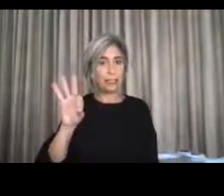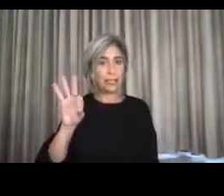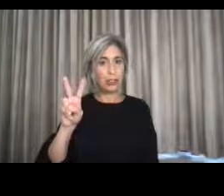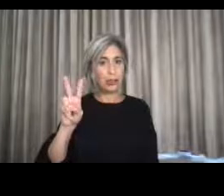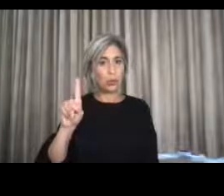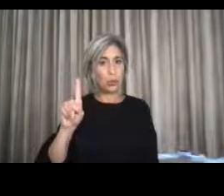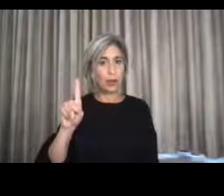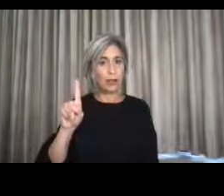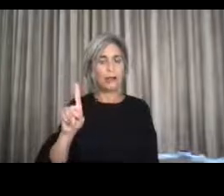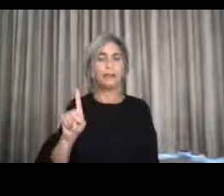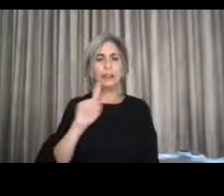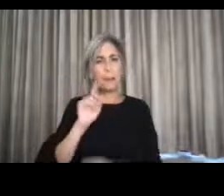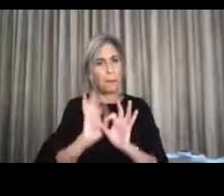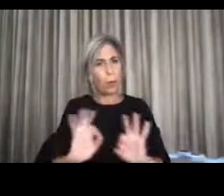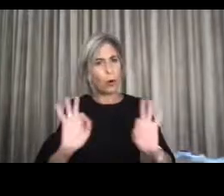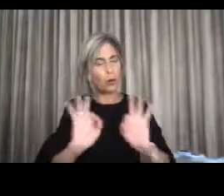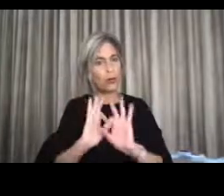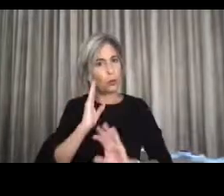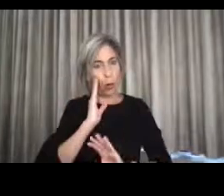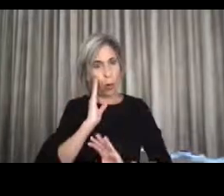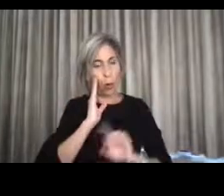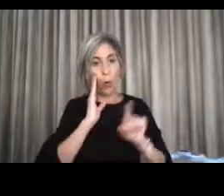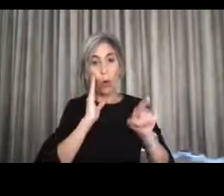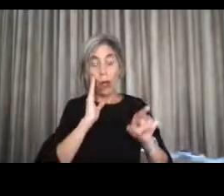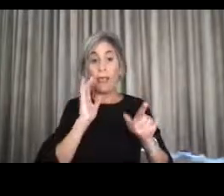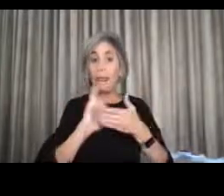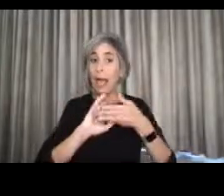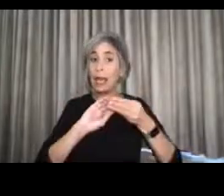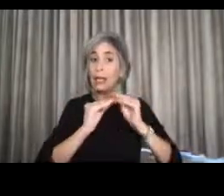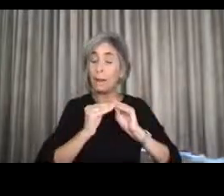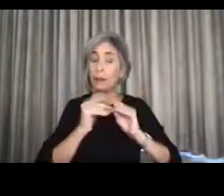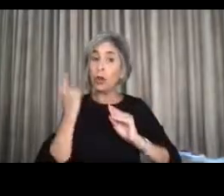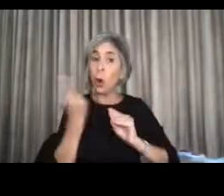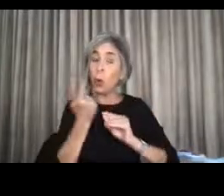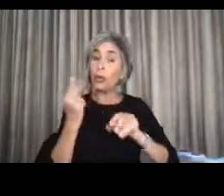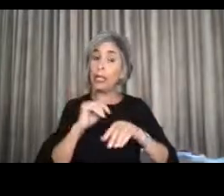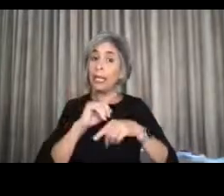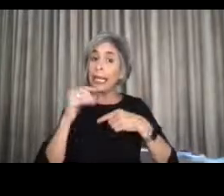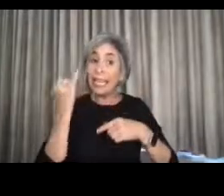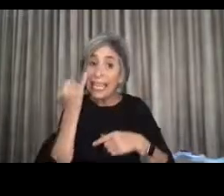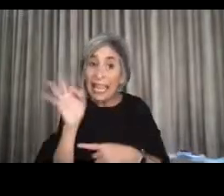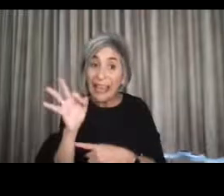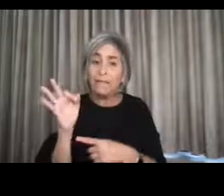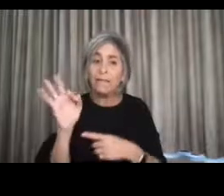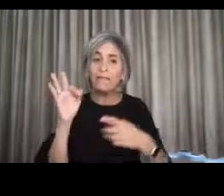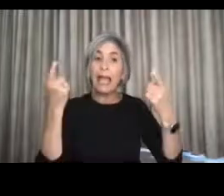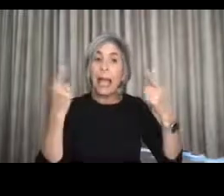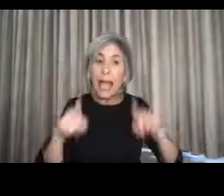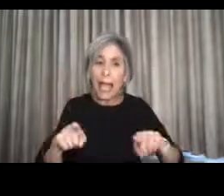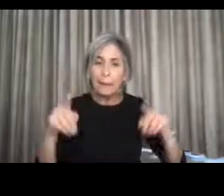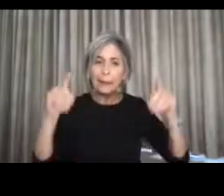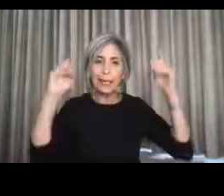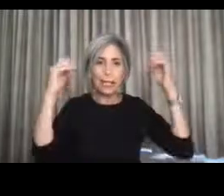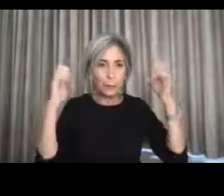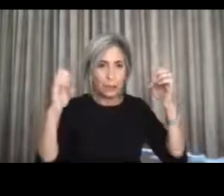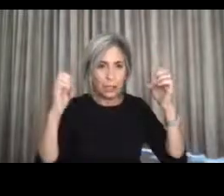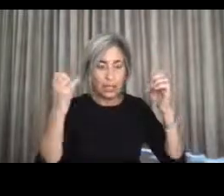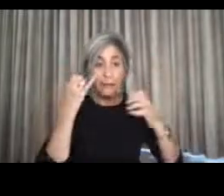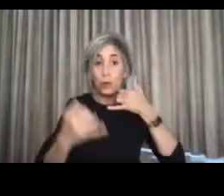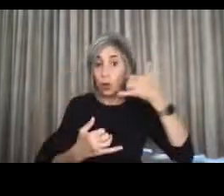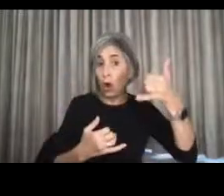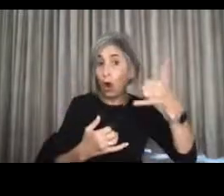561-742-6921. It is important to note that that hotline is only activated in the event of an emergency. If you call it during